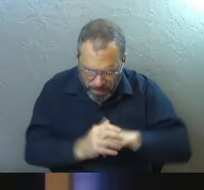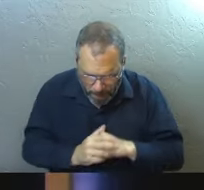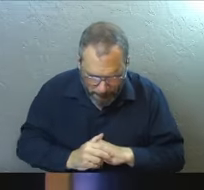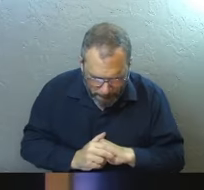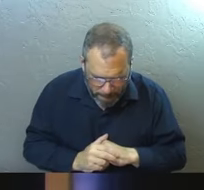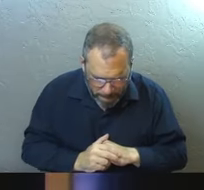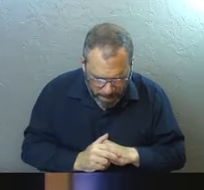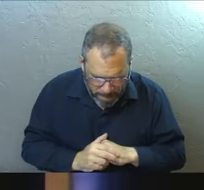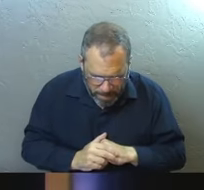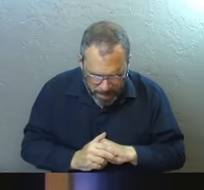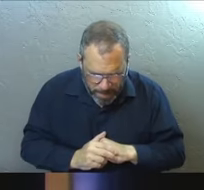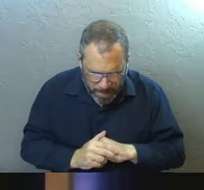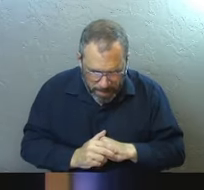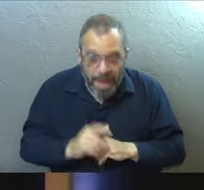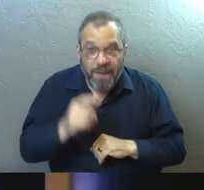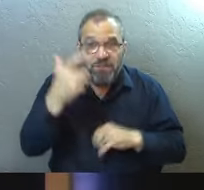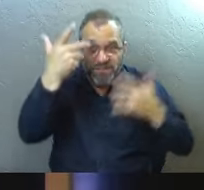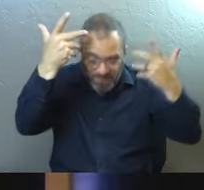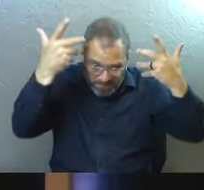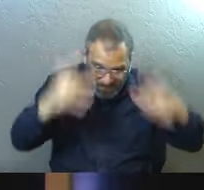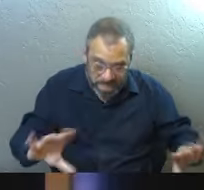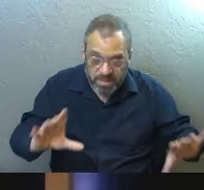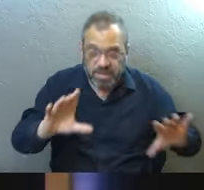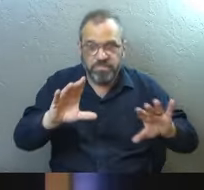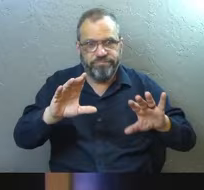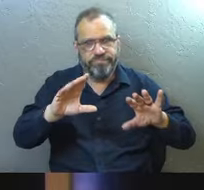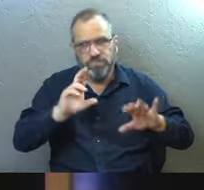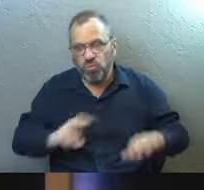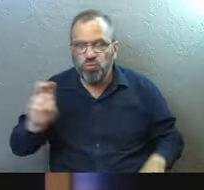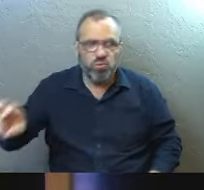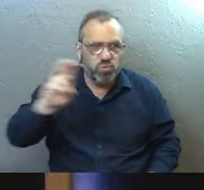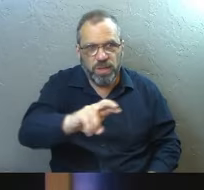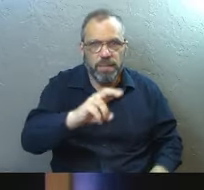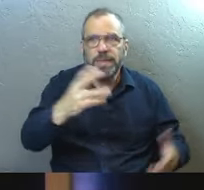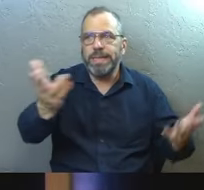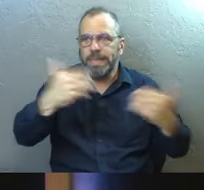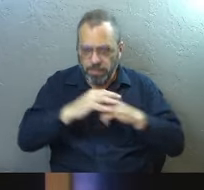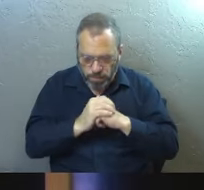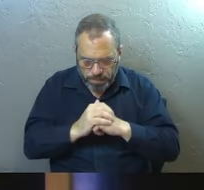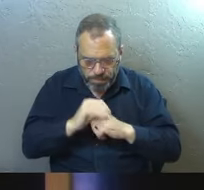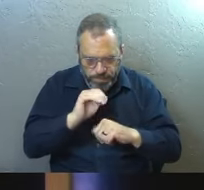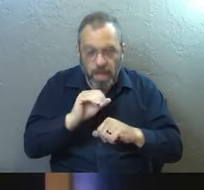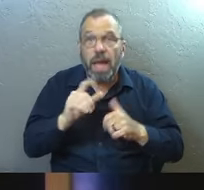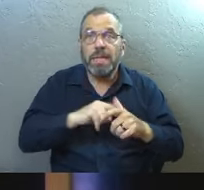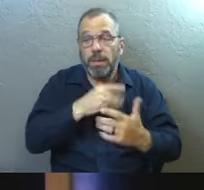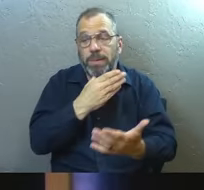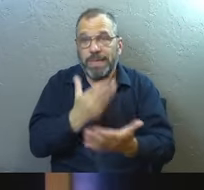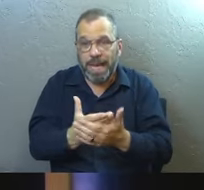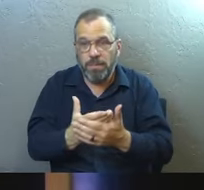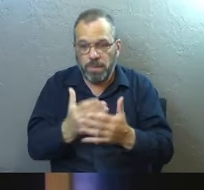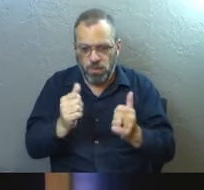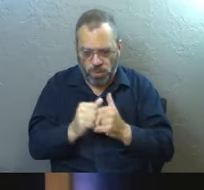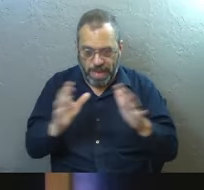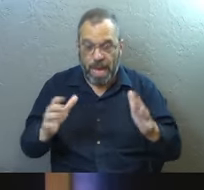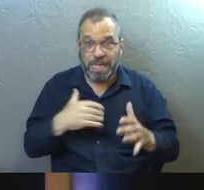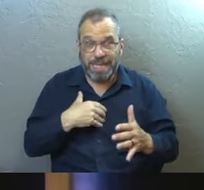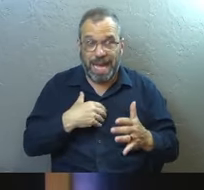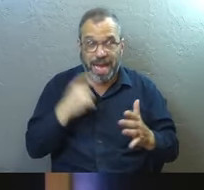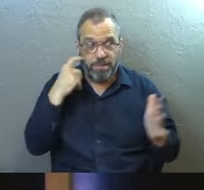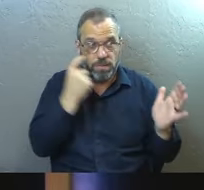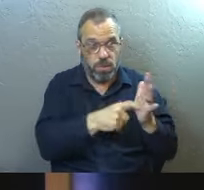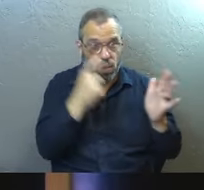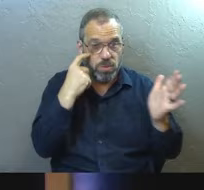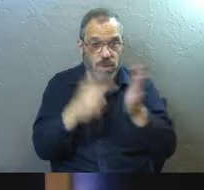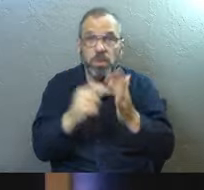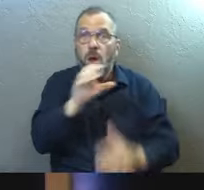things. And he kind of came back from this big, you know, journey of doing this and working in that way. And what he came back with, he said, the thing that I've kind of